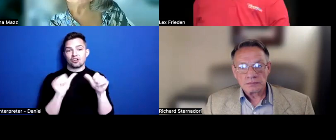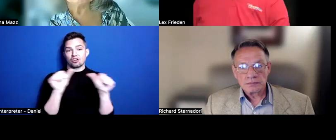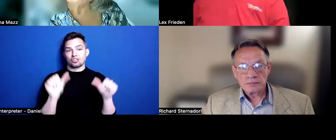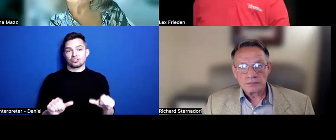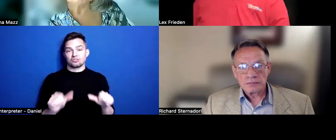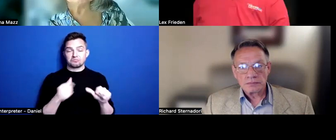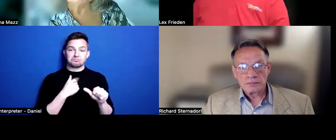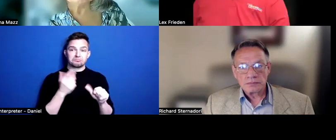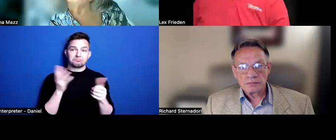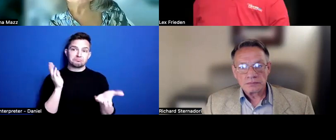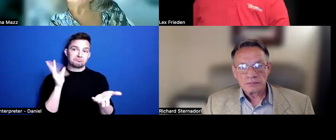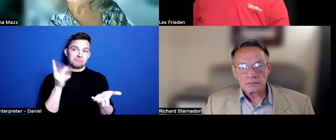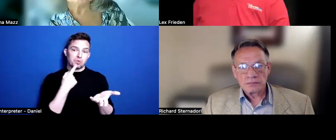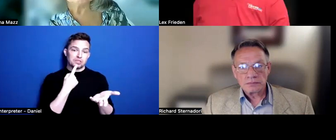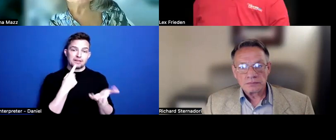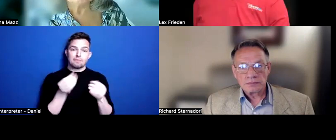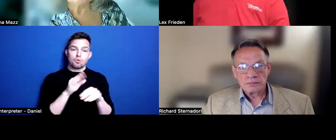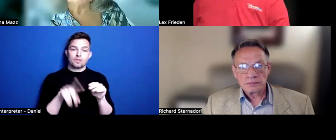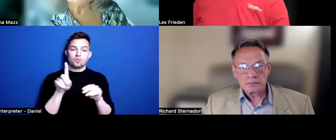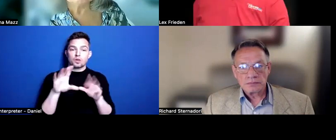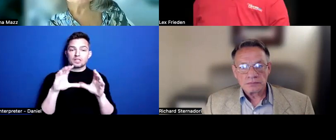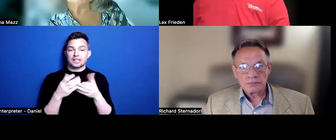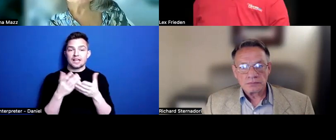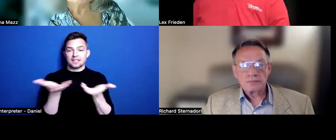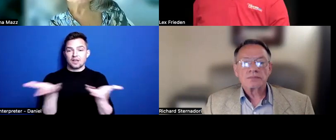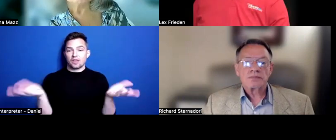say there's more than one class.